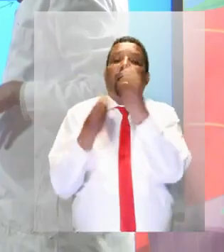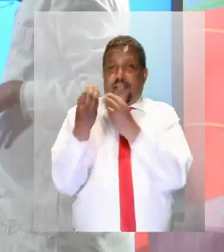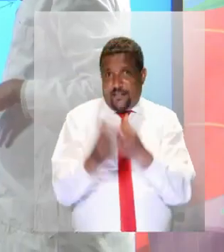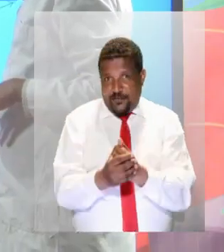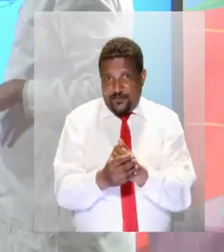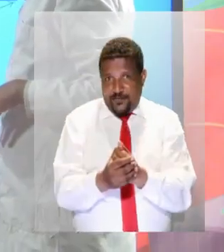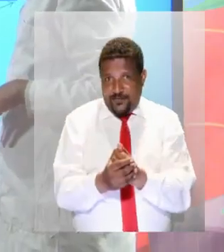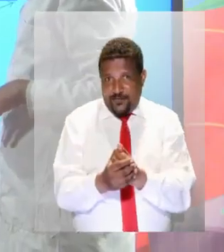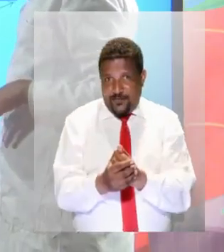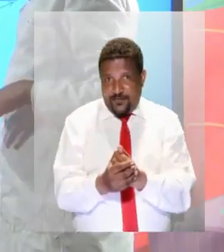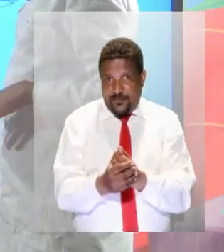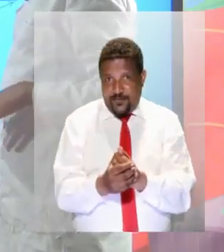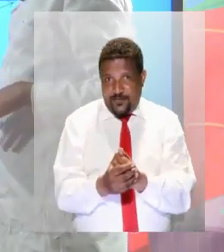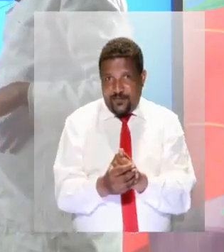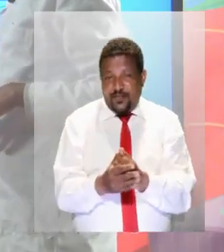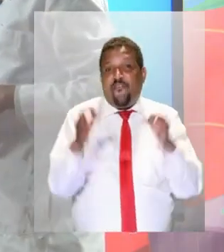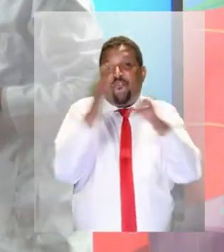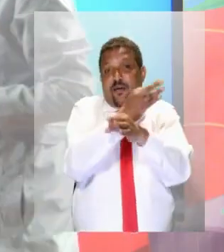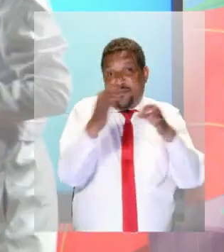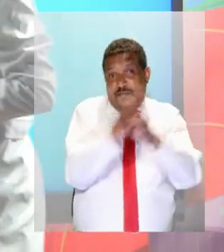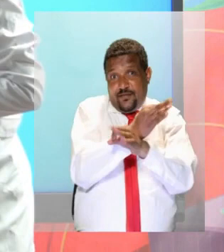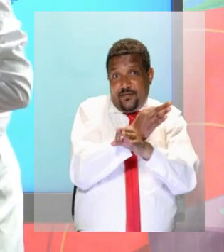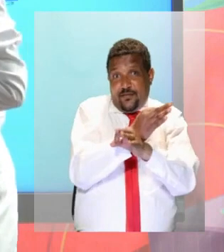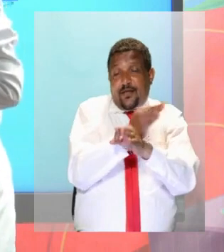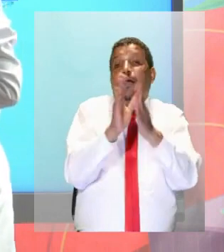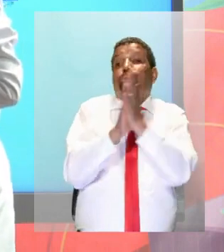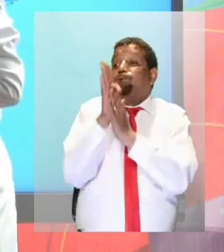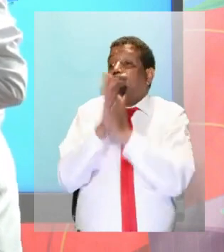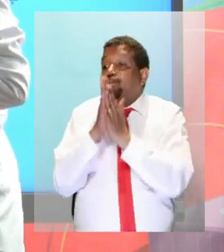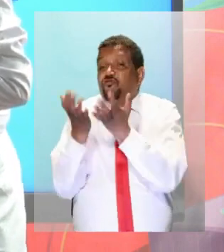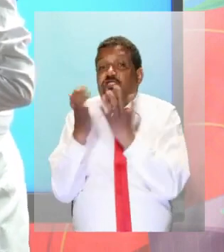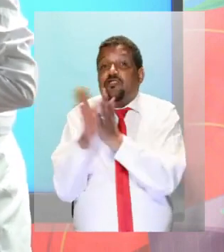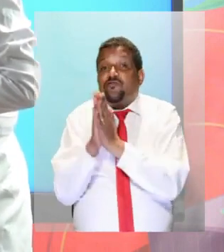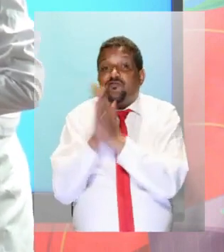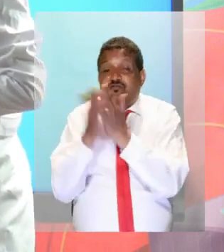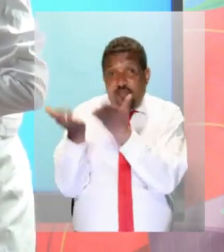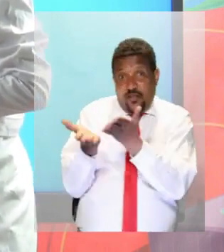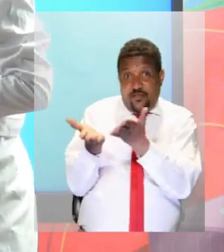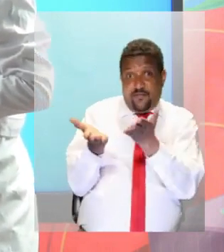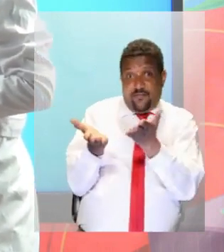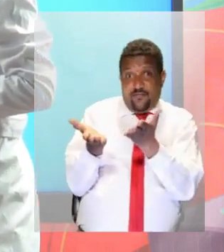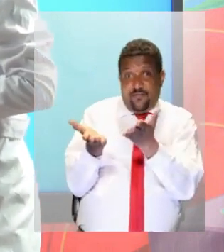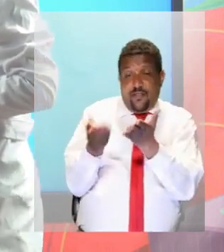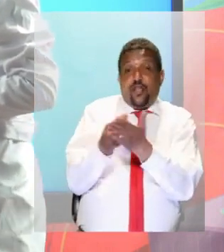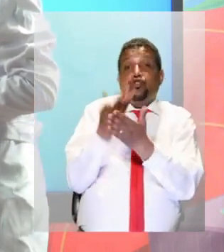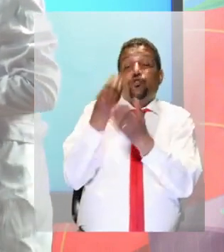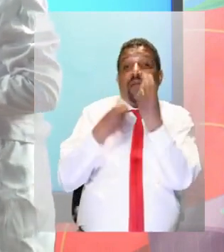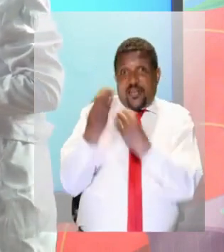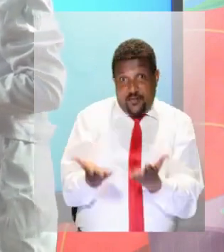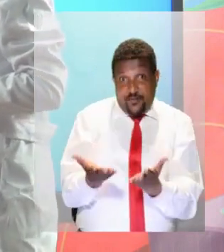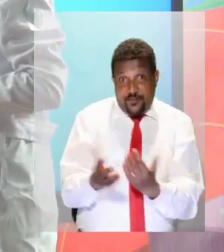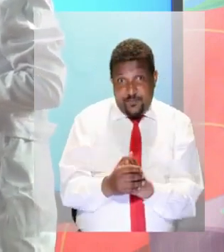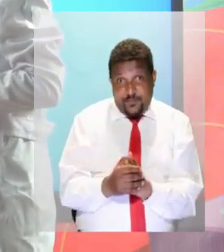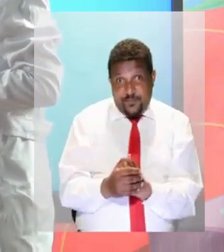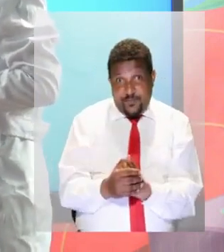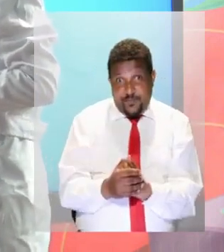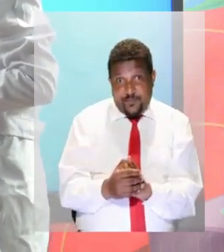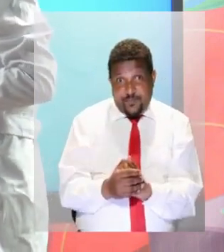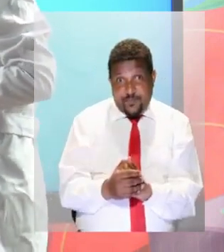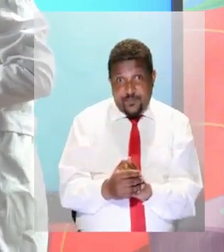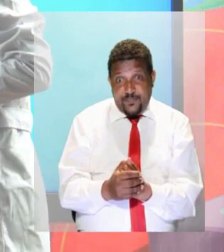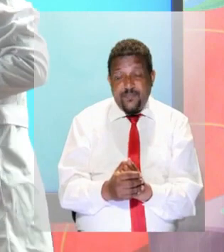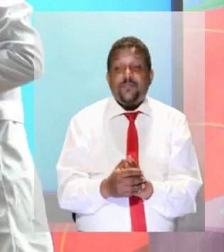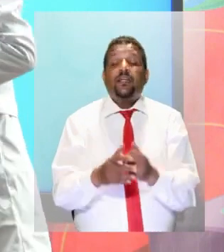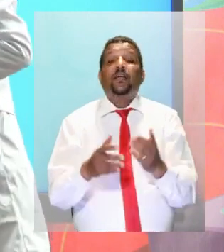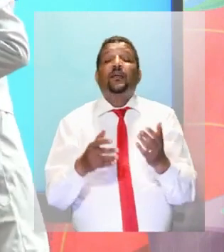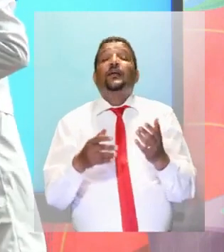markets, and firms are demanders of economic resources in the resource market. Firms